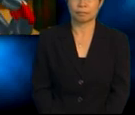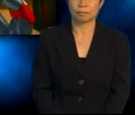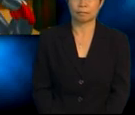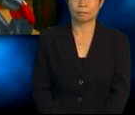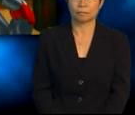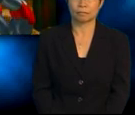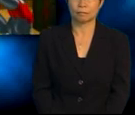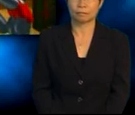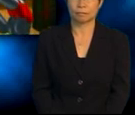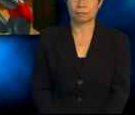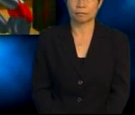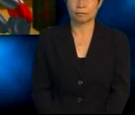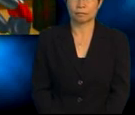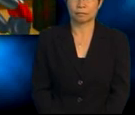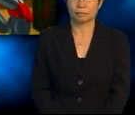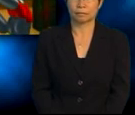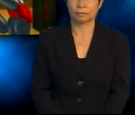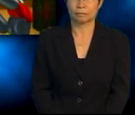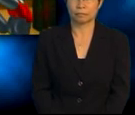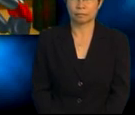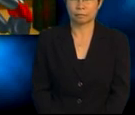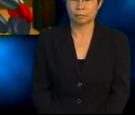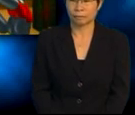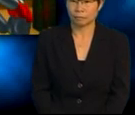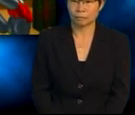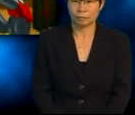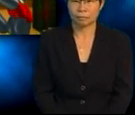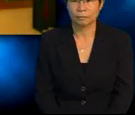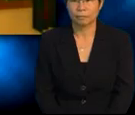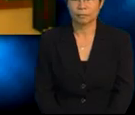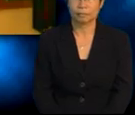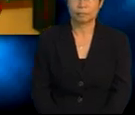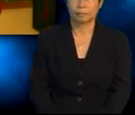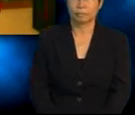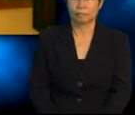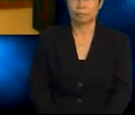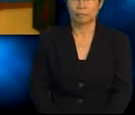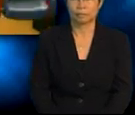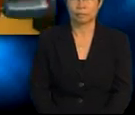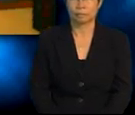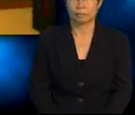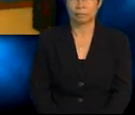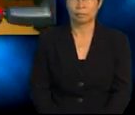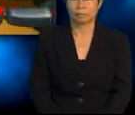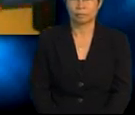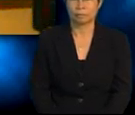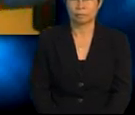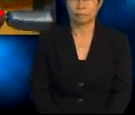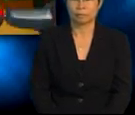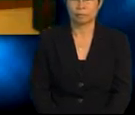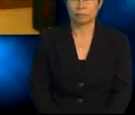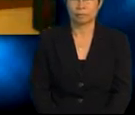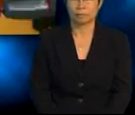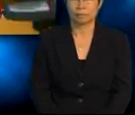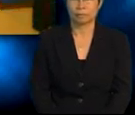Huh? My energy life is at its minimum level. Food needed! Food